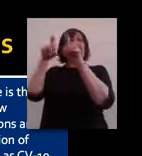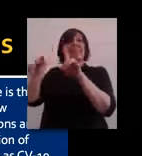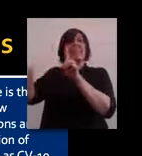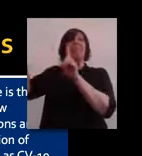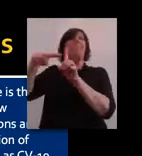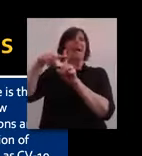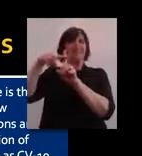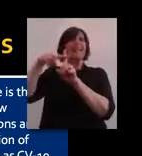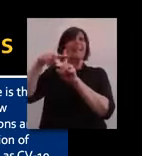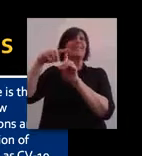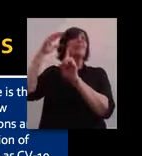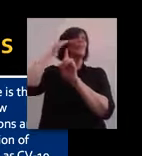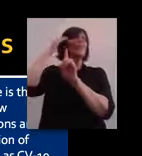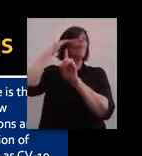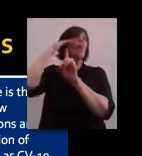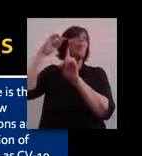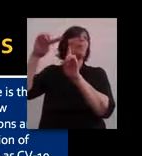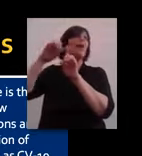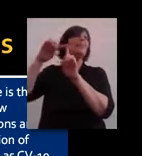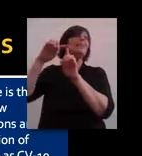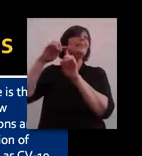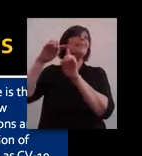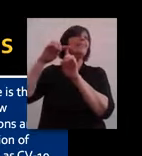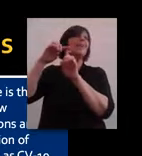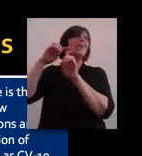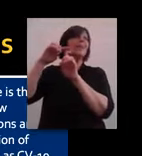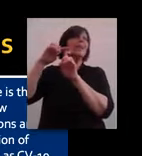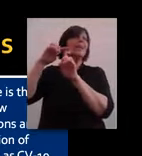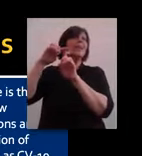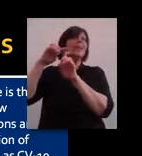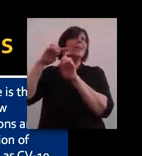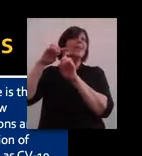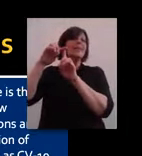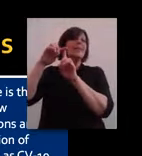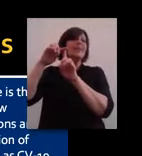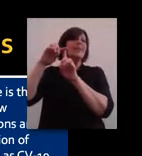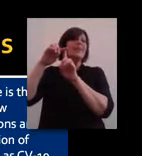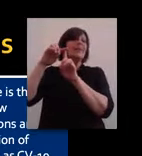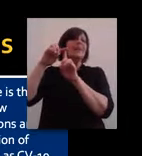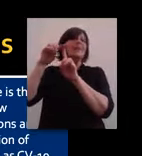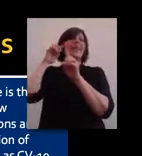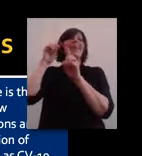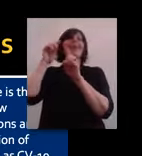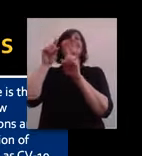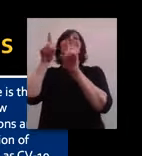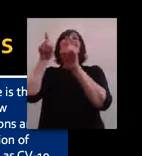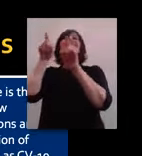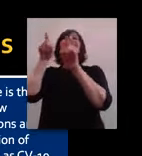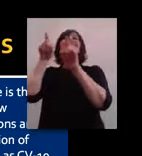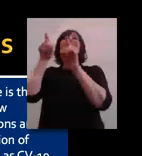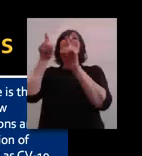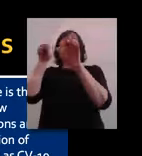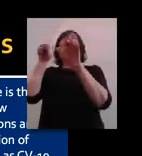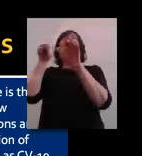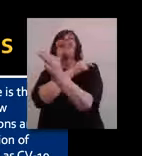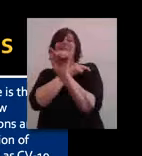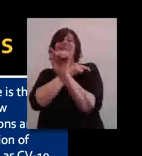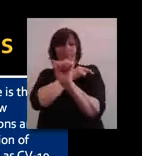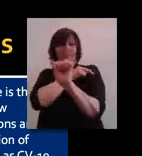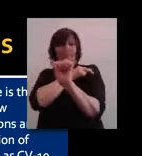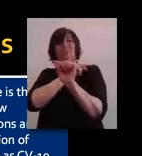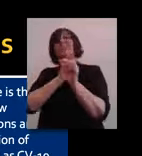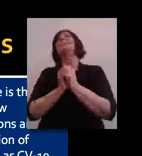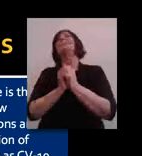new COVID-19 cases identified in the hospital, either through new admission or somebody tested who's already in the